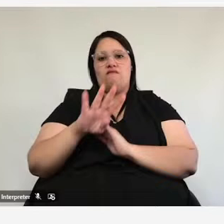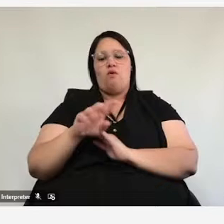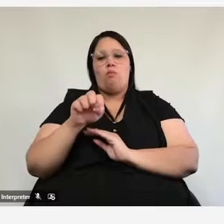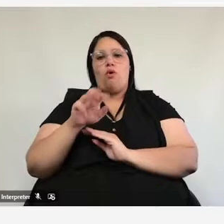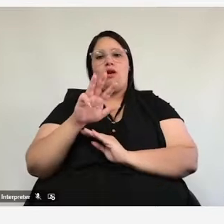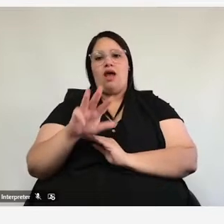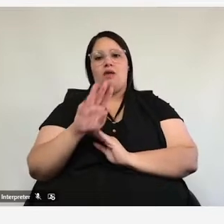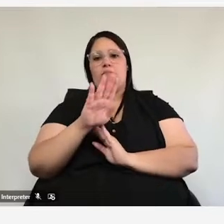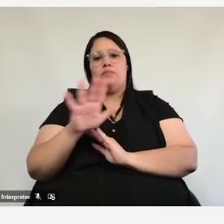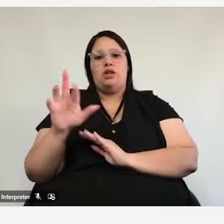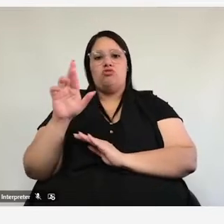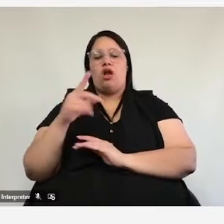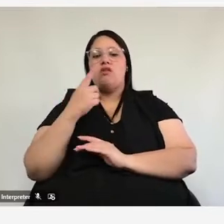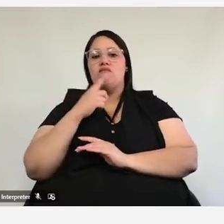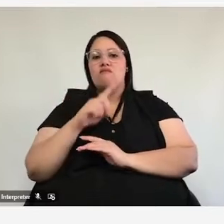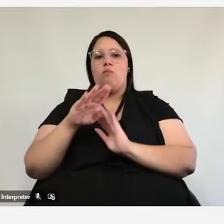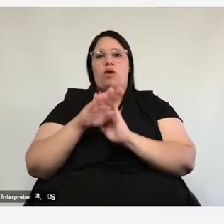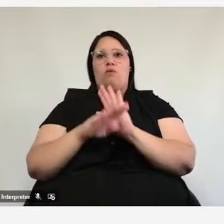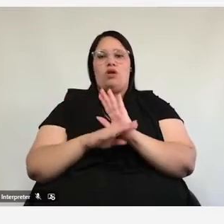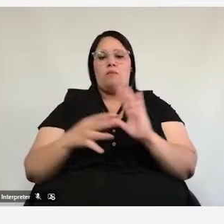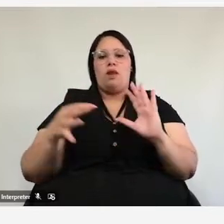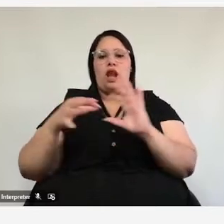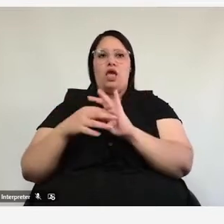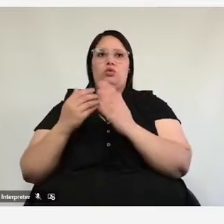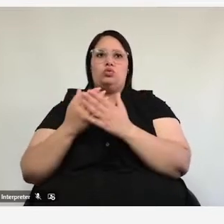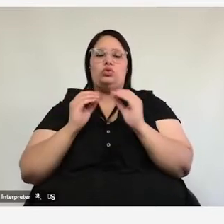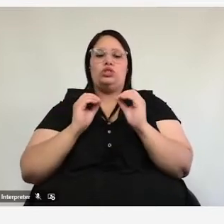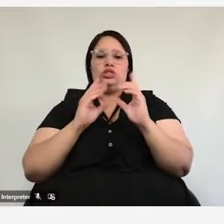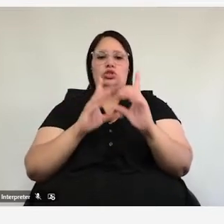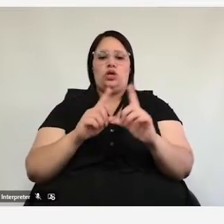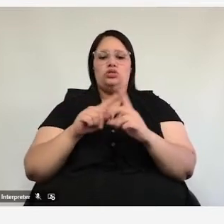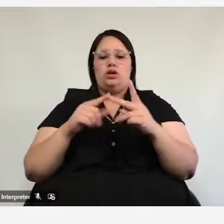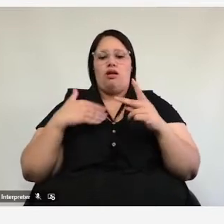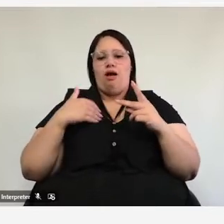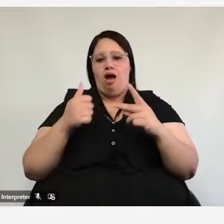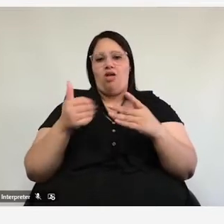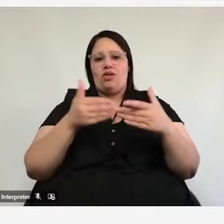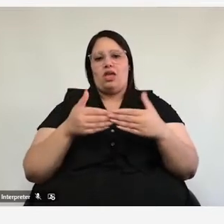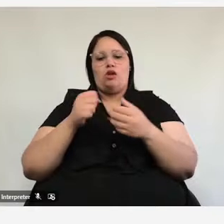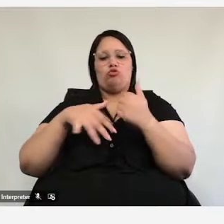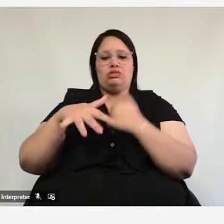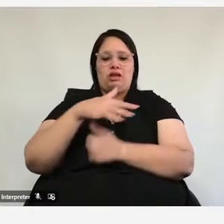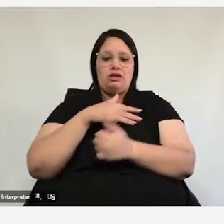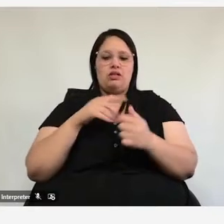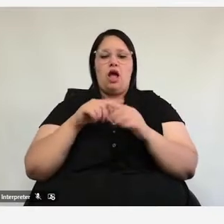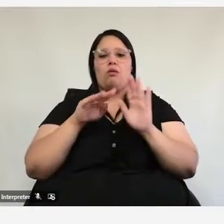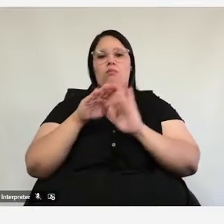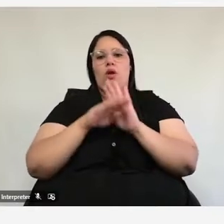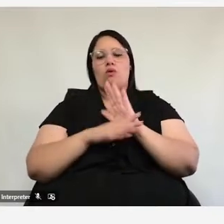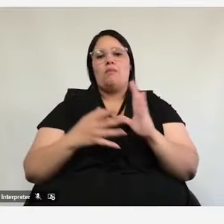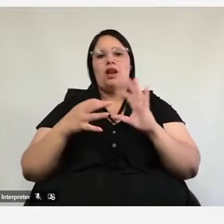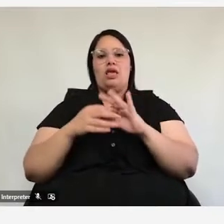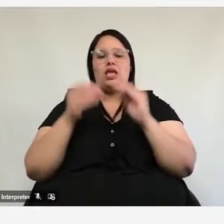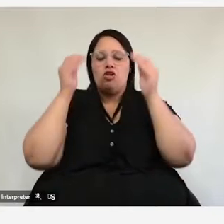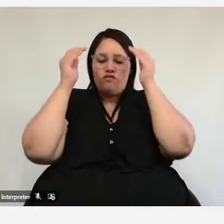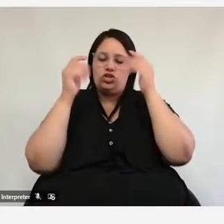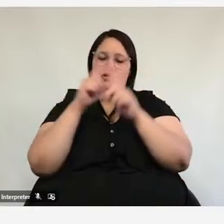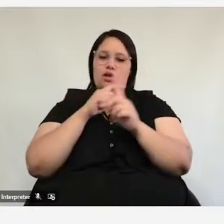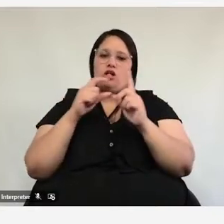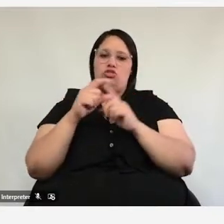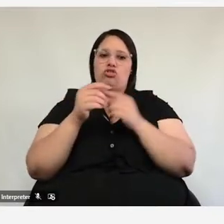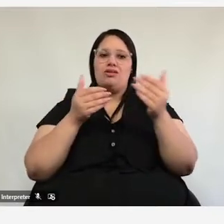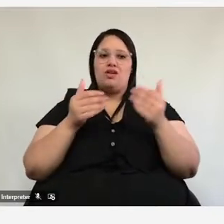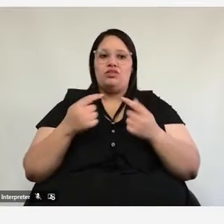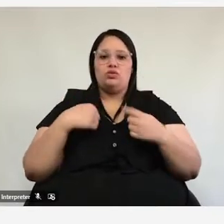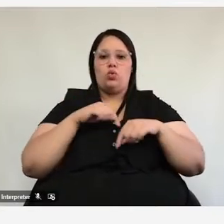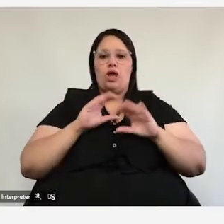194.9 billion rand for programs for educated, healthy and caring society, and for programs in innovation, culture and governance, we will